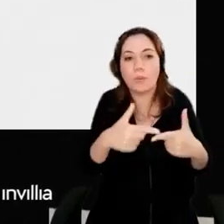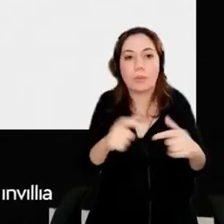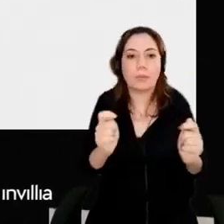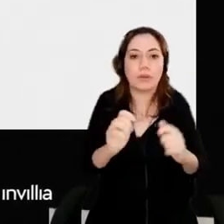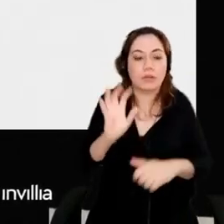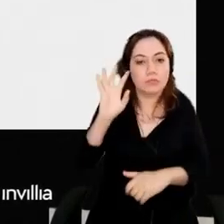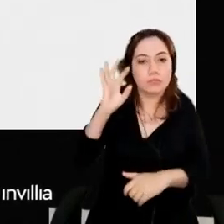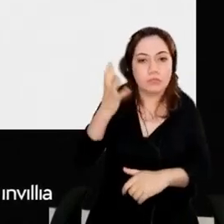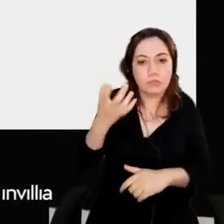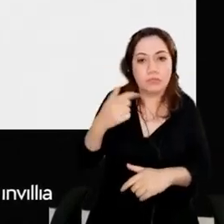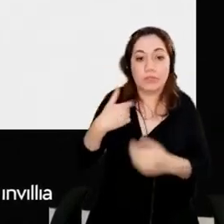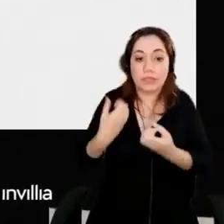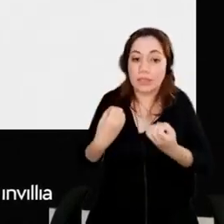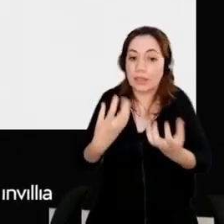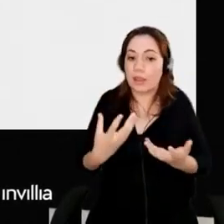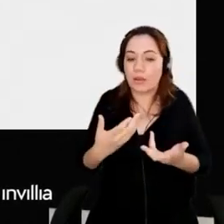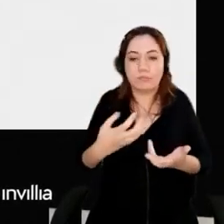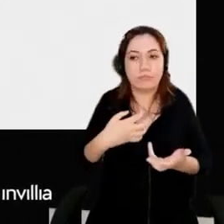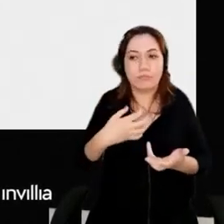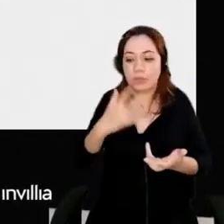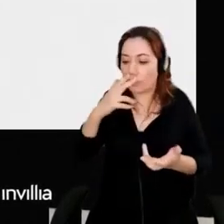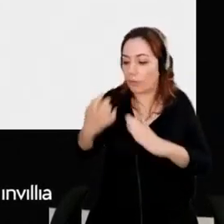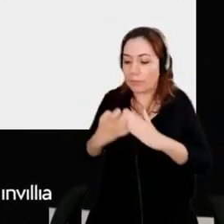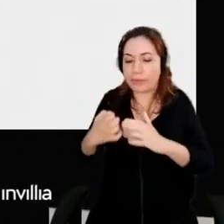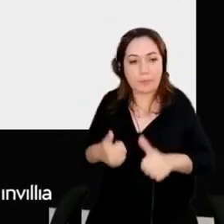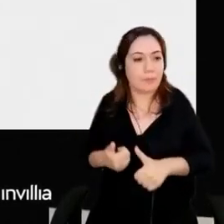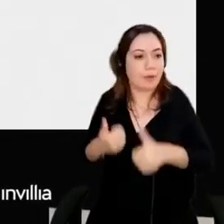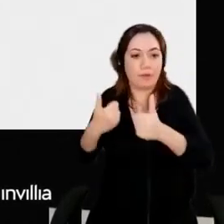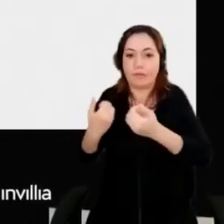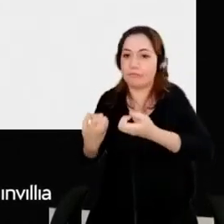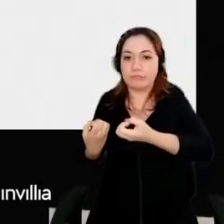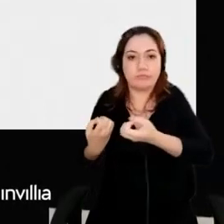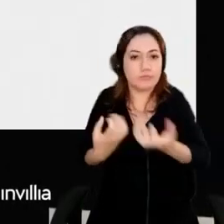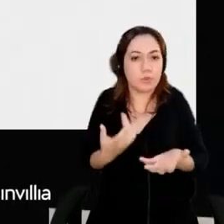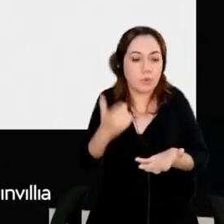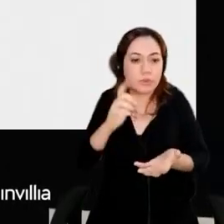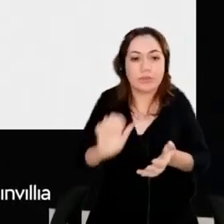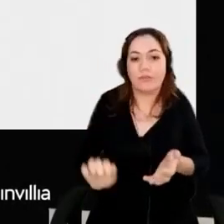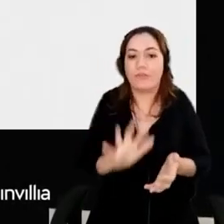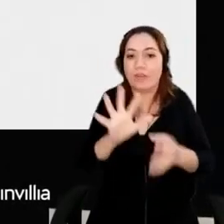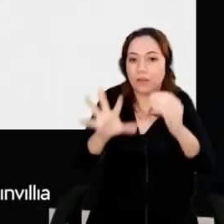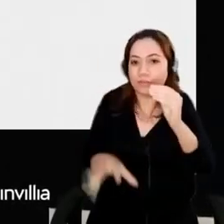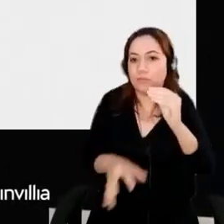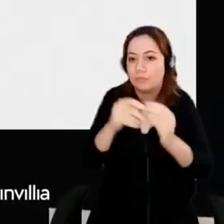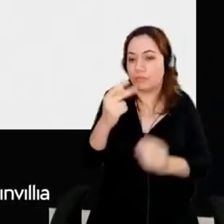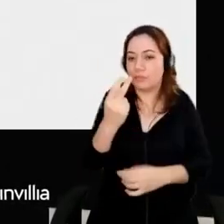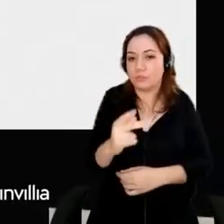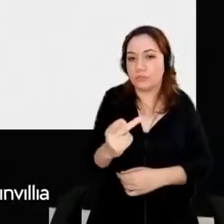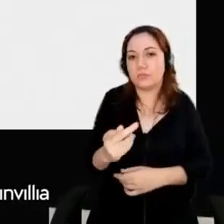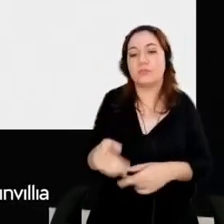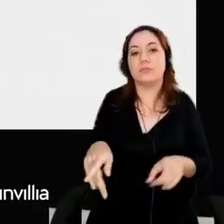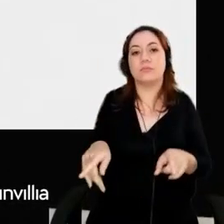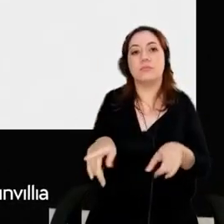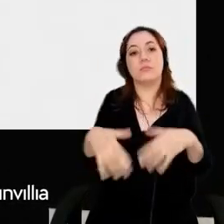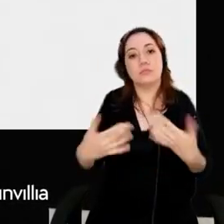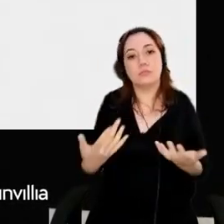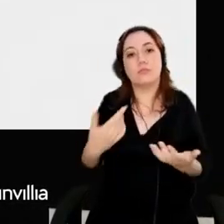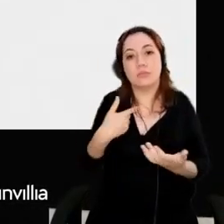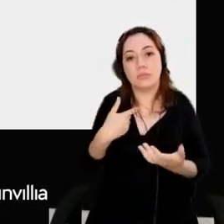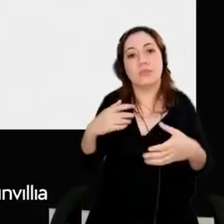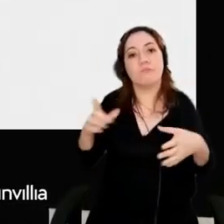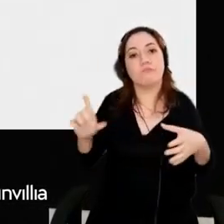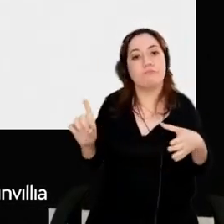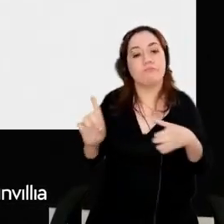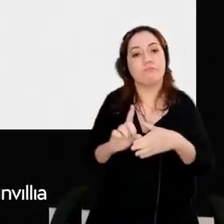best of our organization to unlock value for them. Prior to joining Sun, I worked at a company called